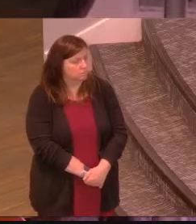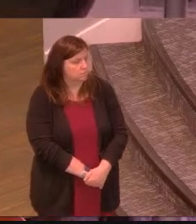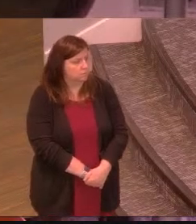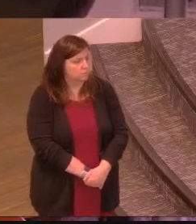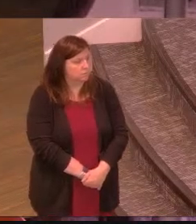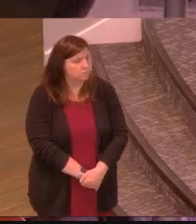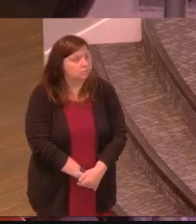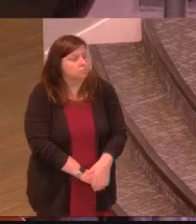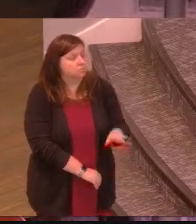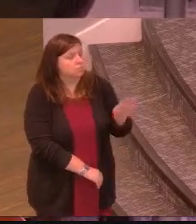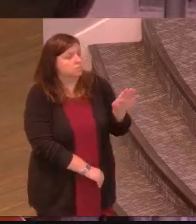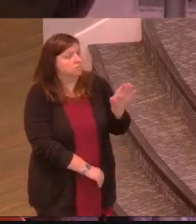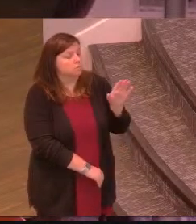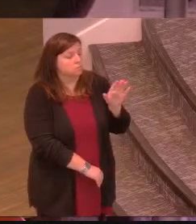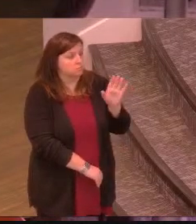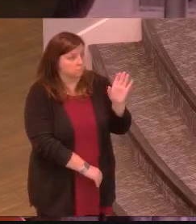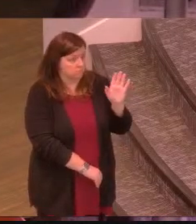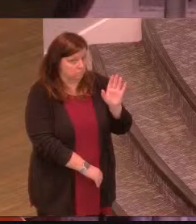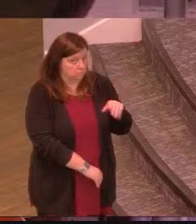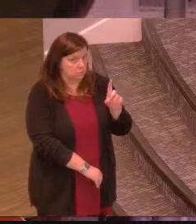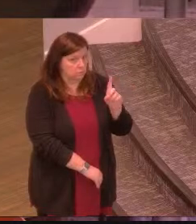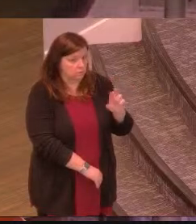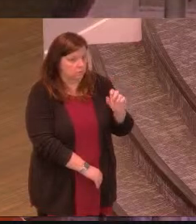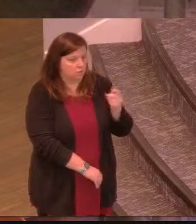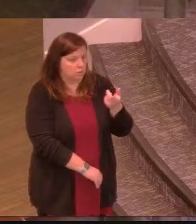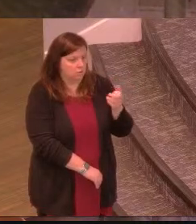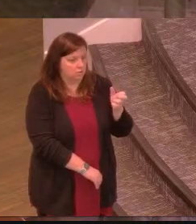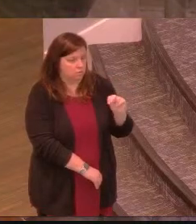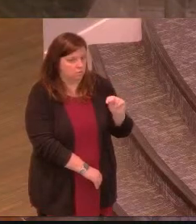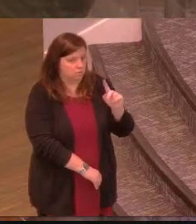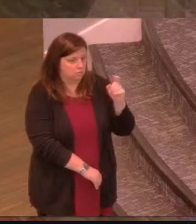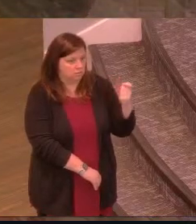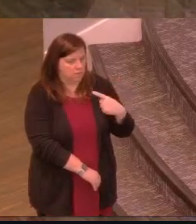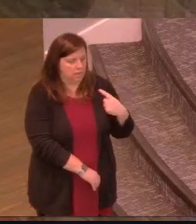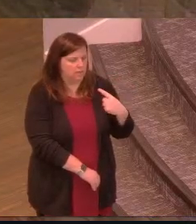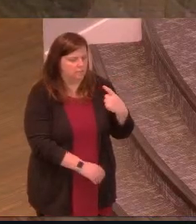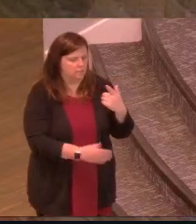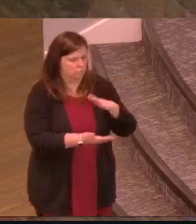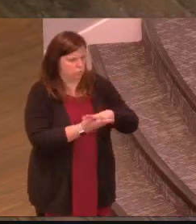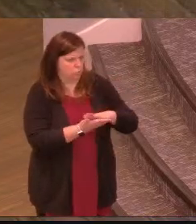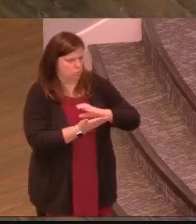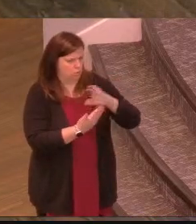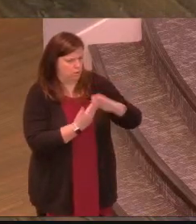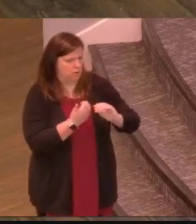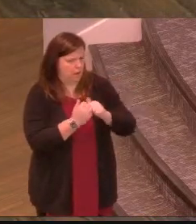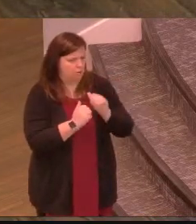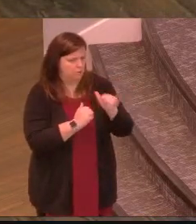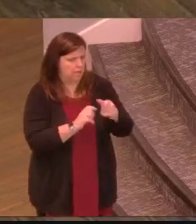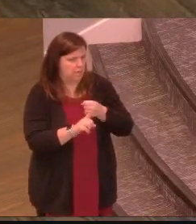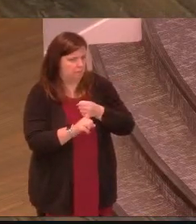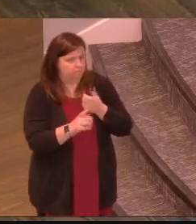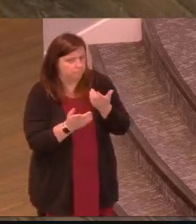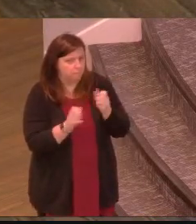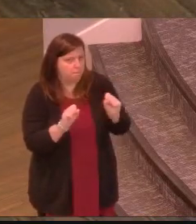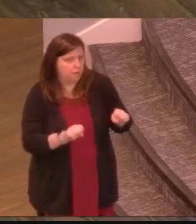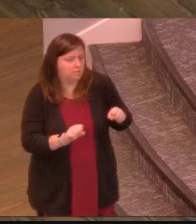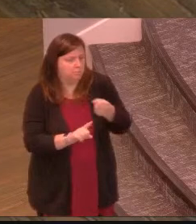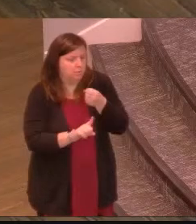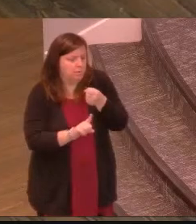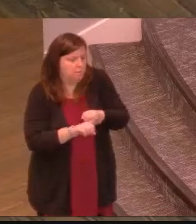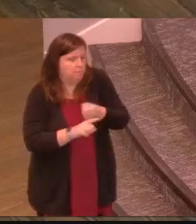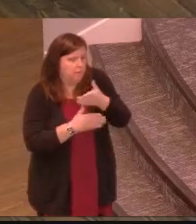So Dr. Anderson asked, what does it mean, the school calendar? How does that impact, or how could that impact some of these initiatives?